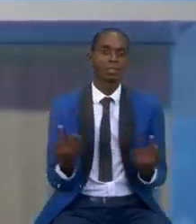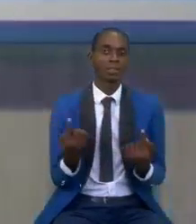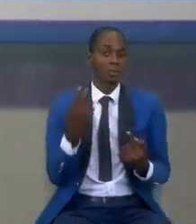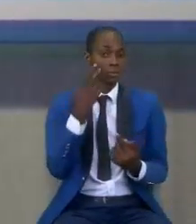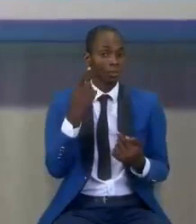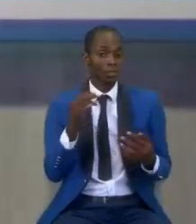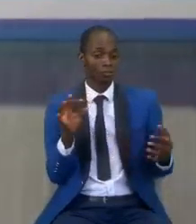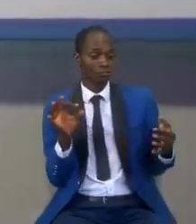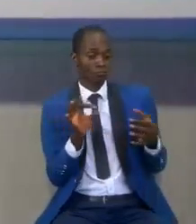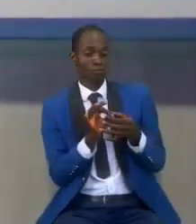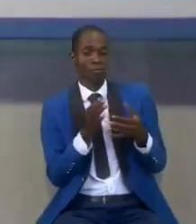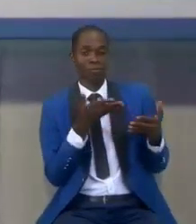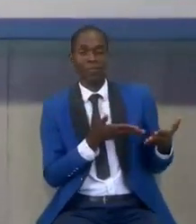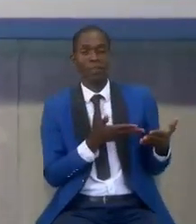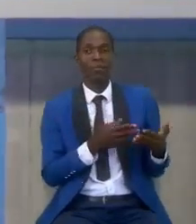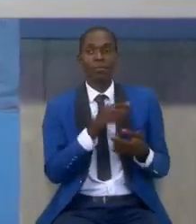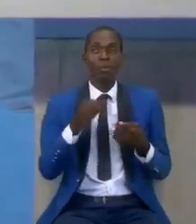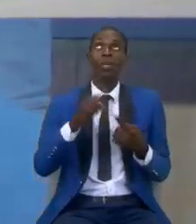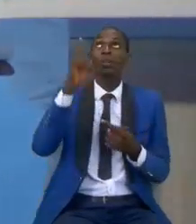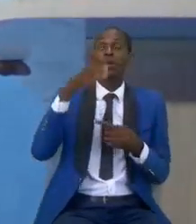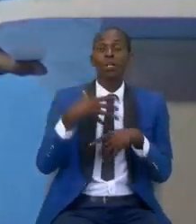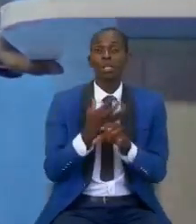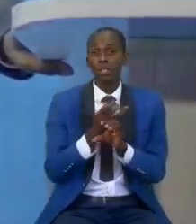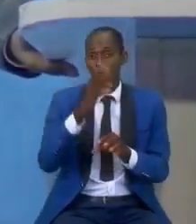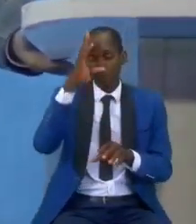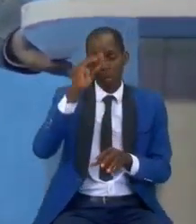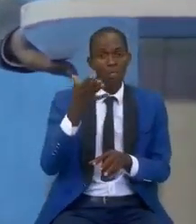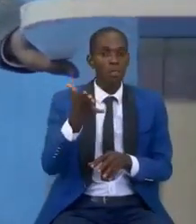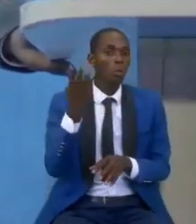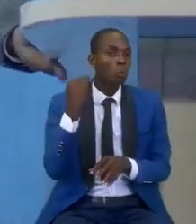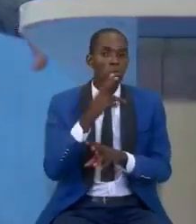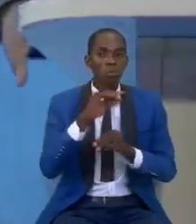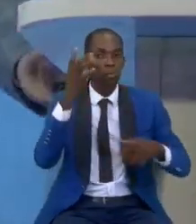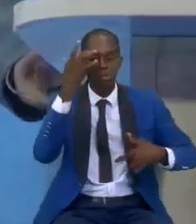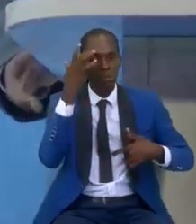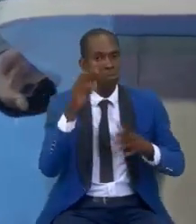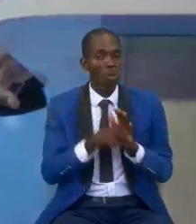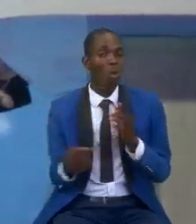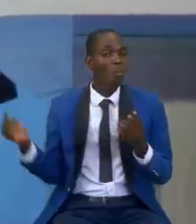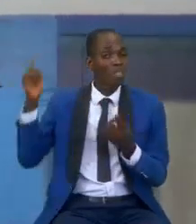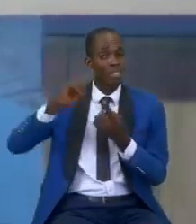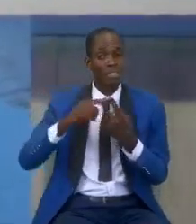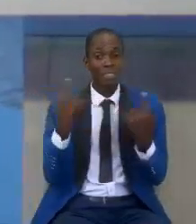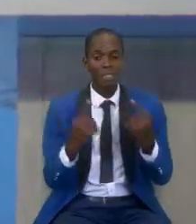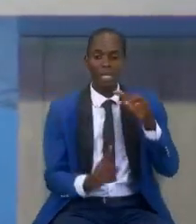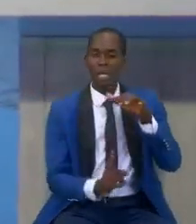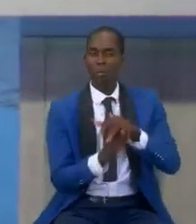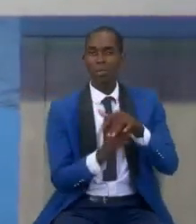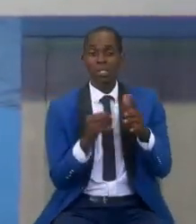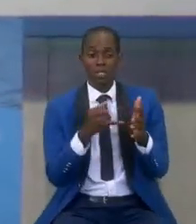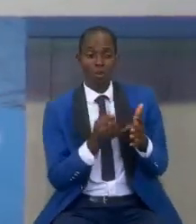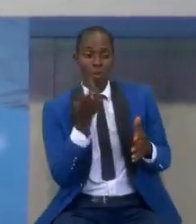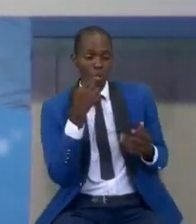sickness until sin came. It was the sin that brought the sickness. It was the sin that